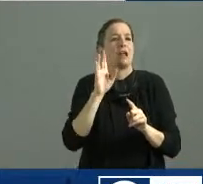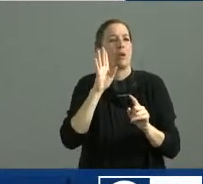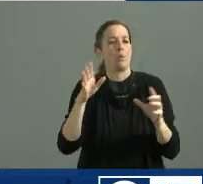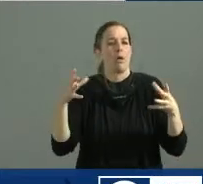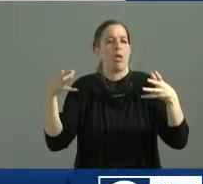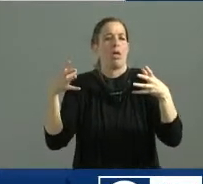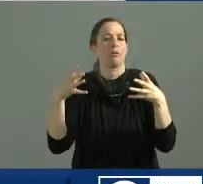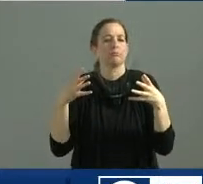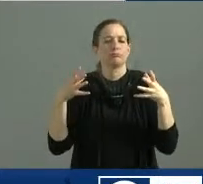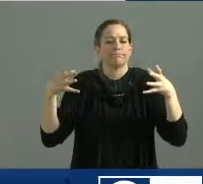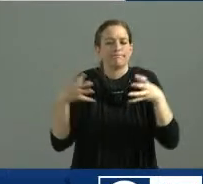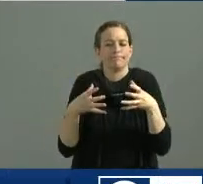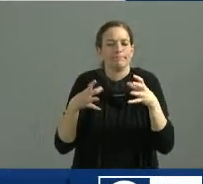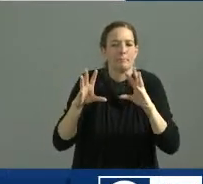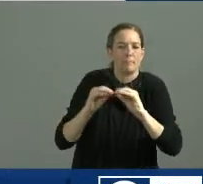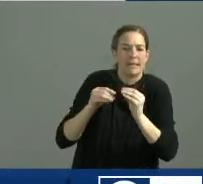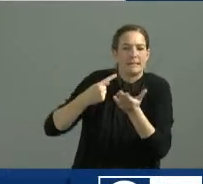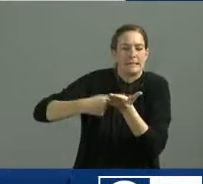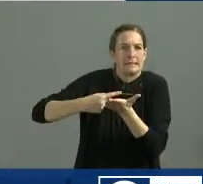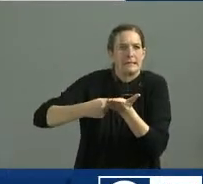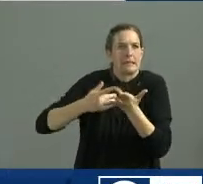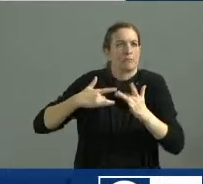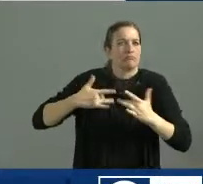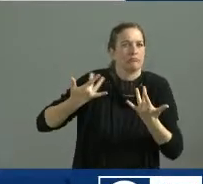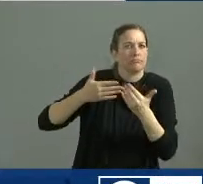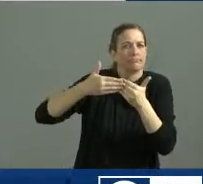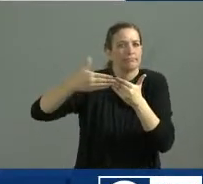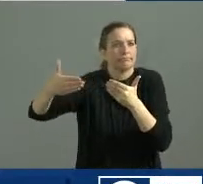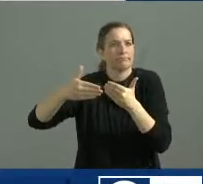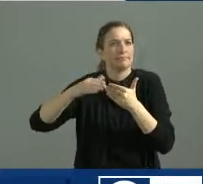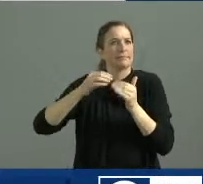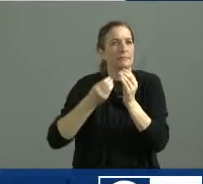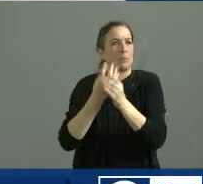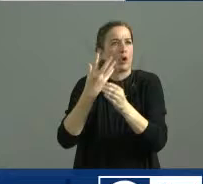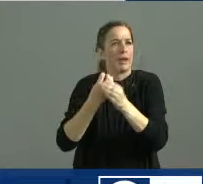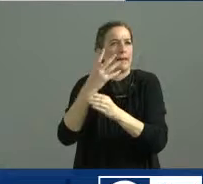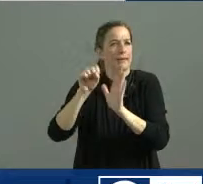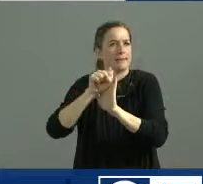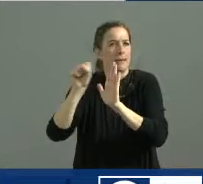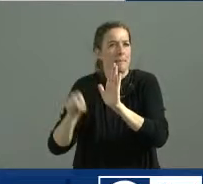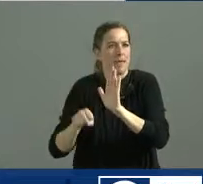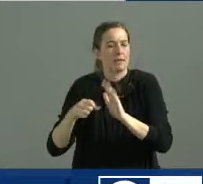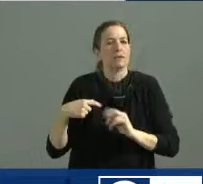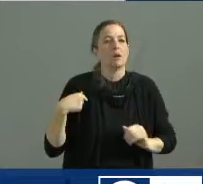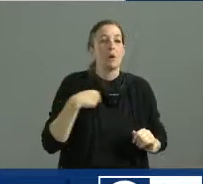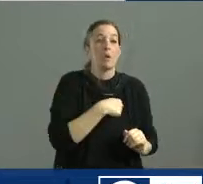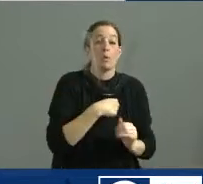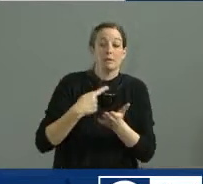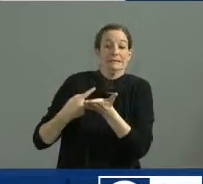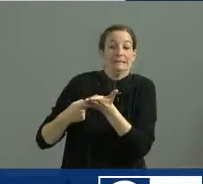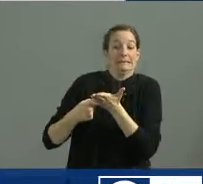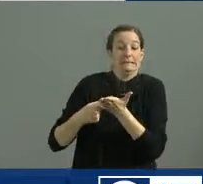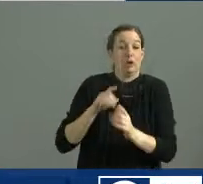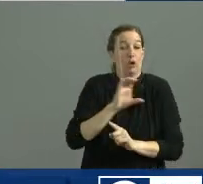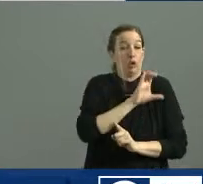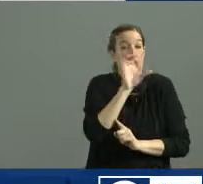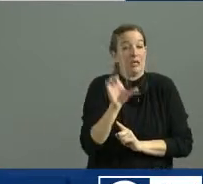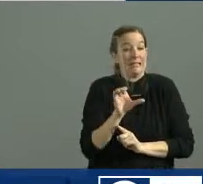upcoming semester. We did talk to them about the possibility with Christmas having the rates so